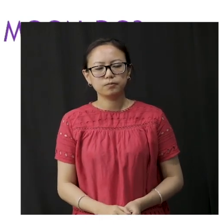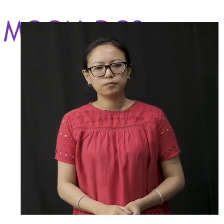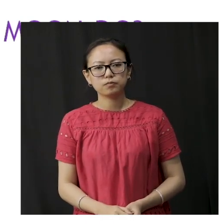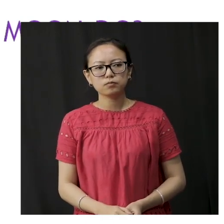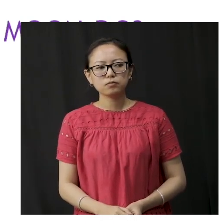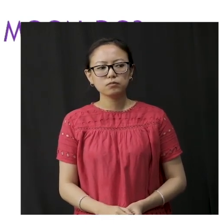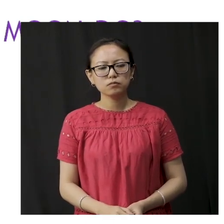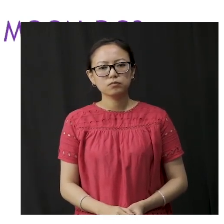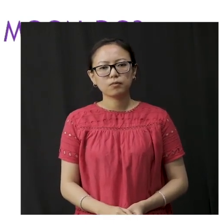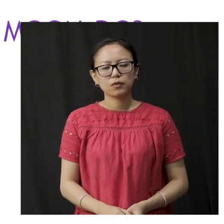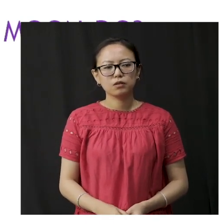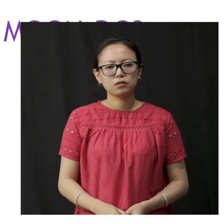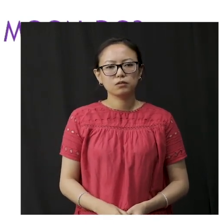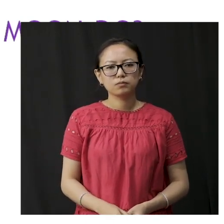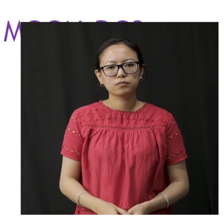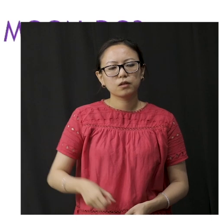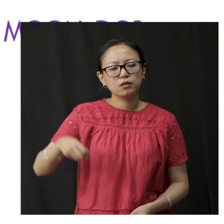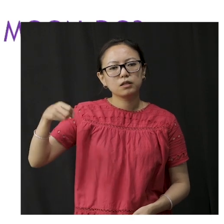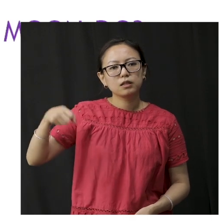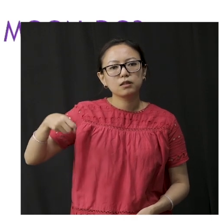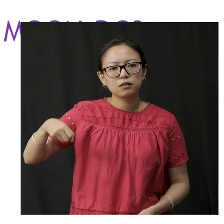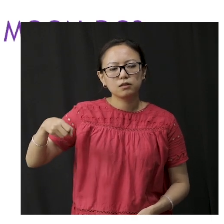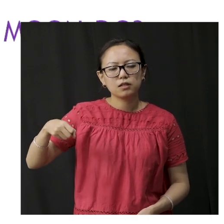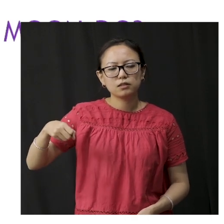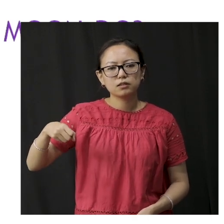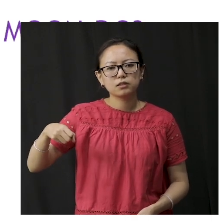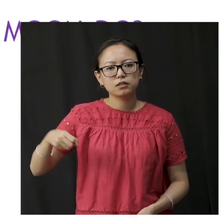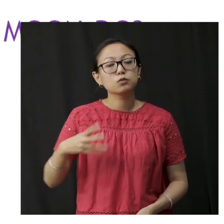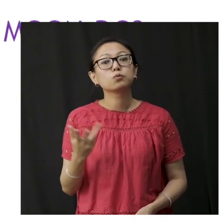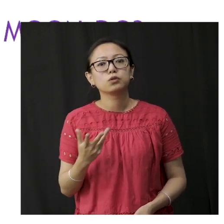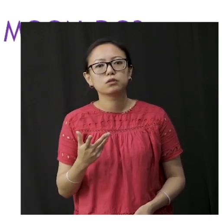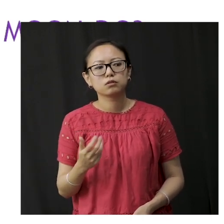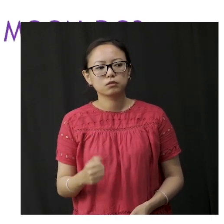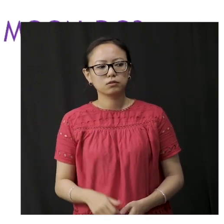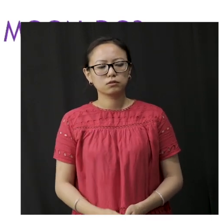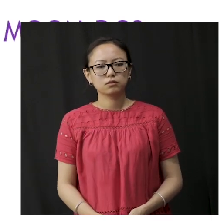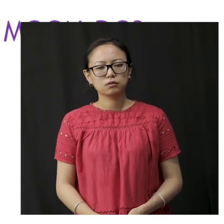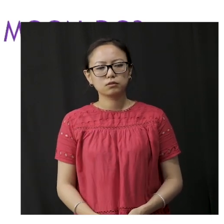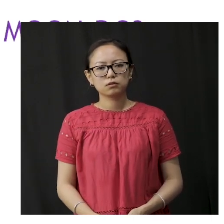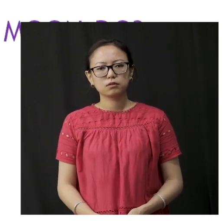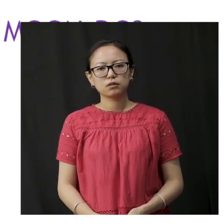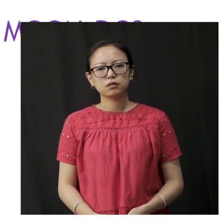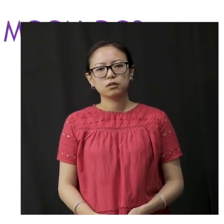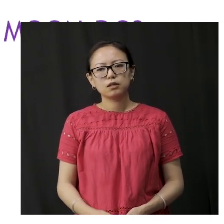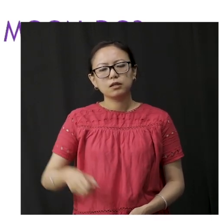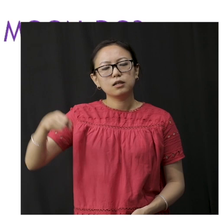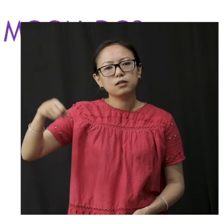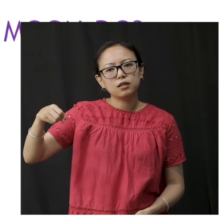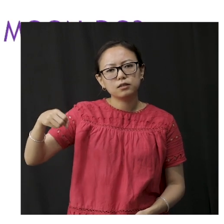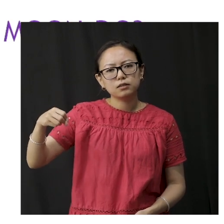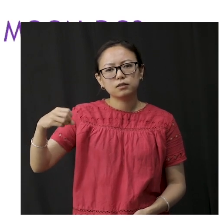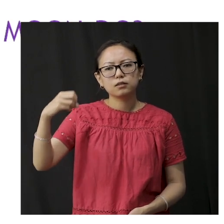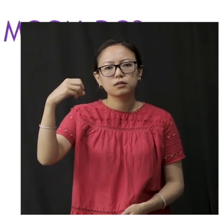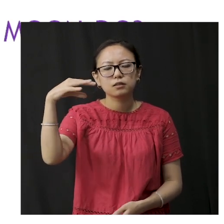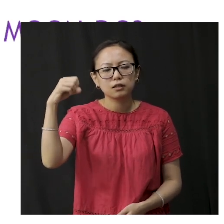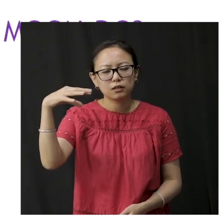shining. The next is, we have also learned what is a lantern. Lantern is a lamp, and